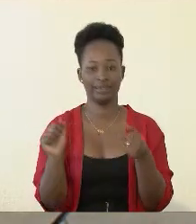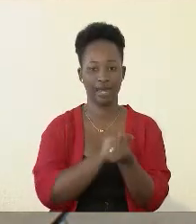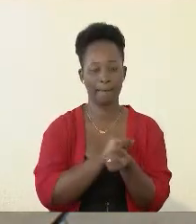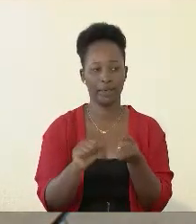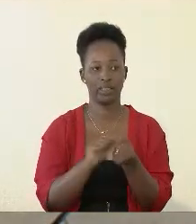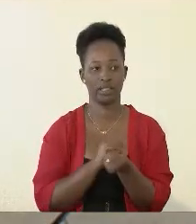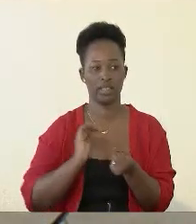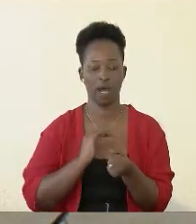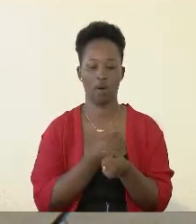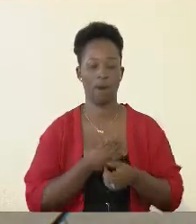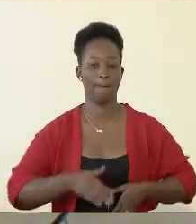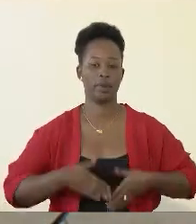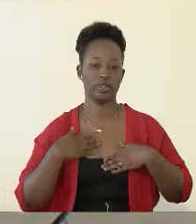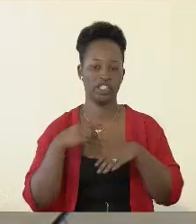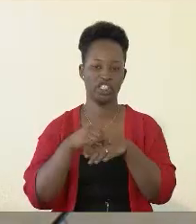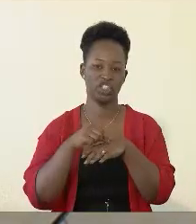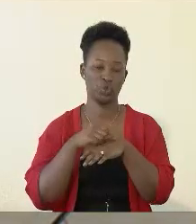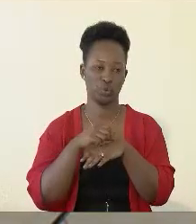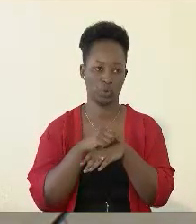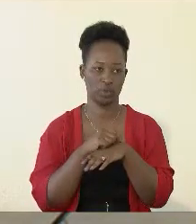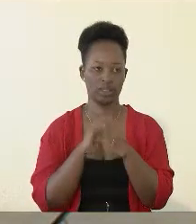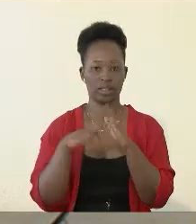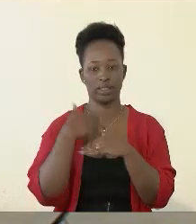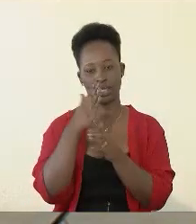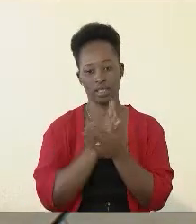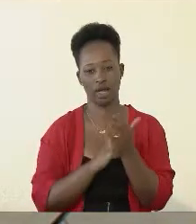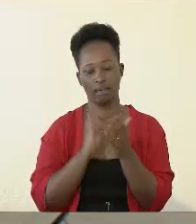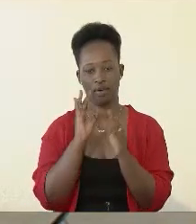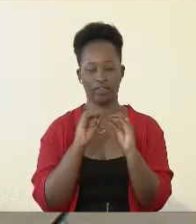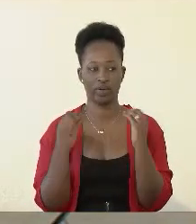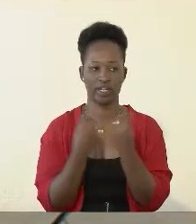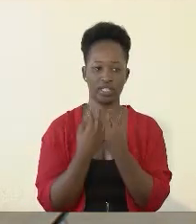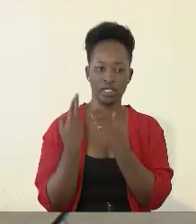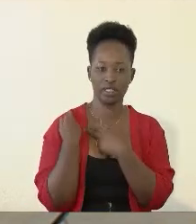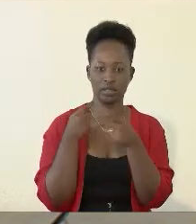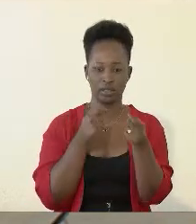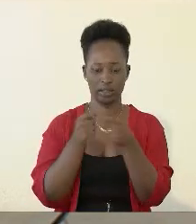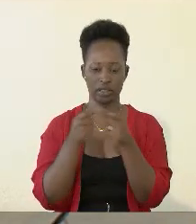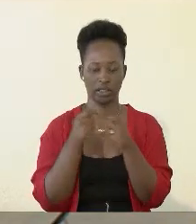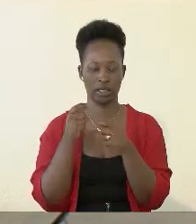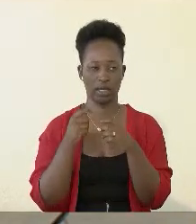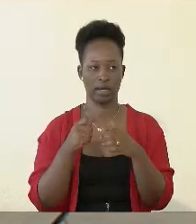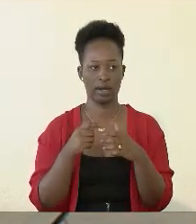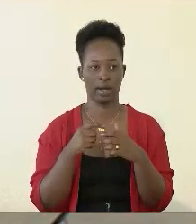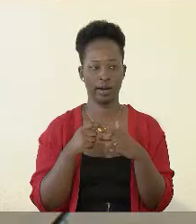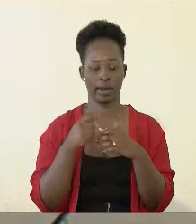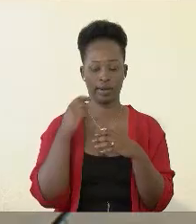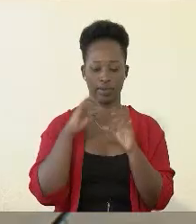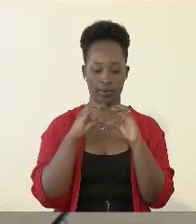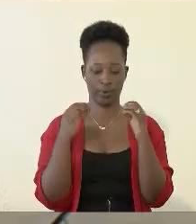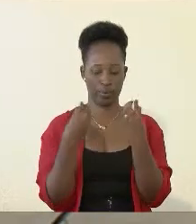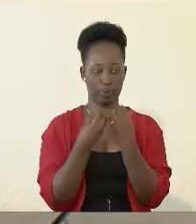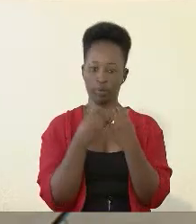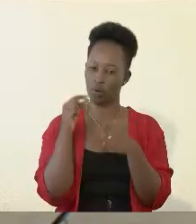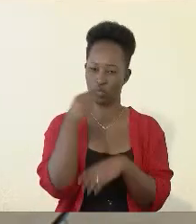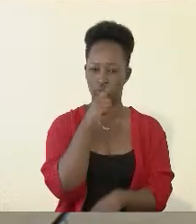damage our body tissues. So some of the organs that are responsible for regulating the body, the glucose